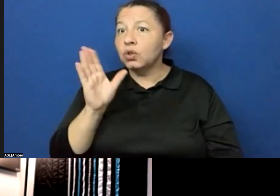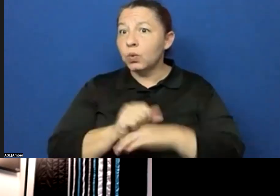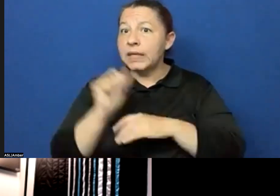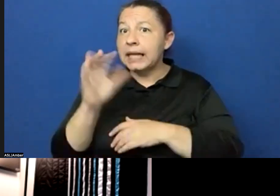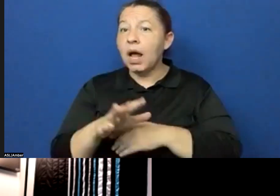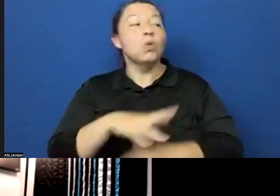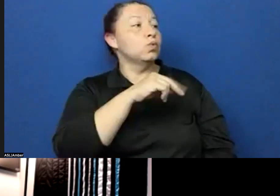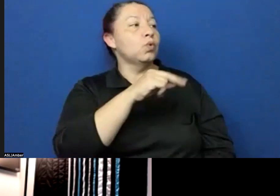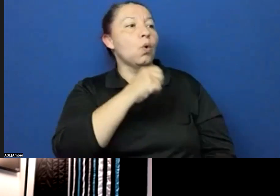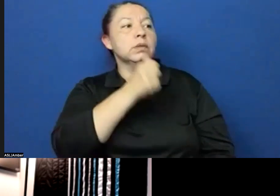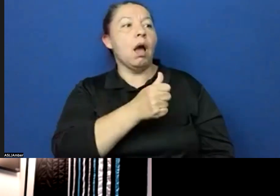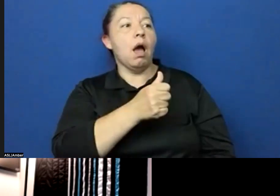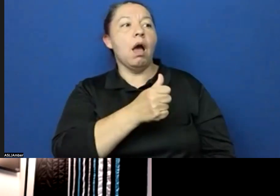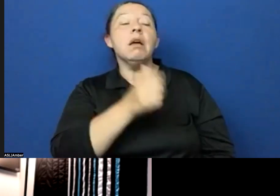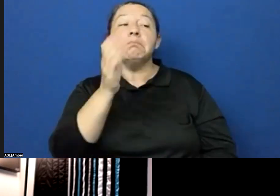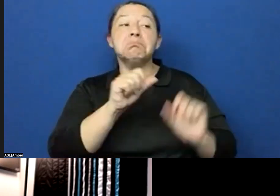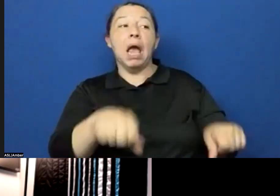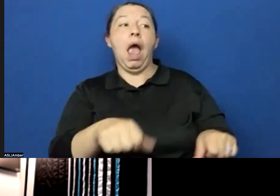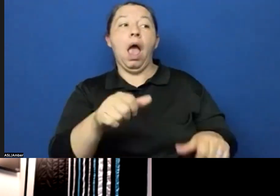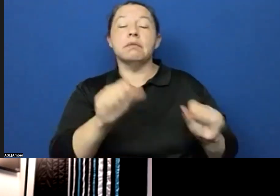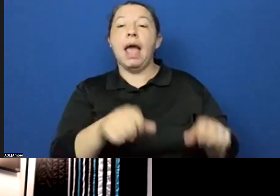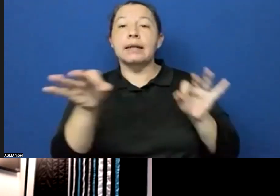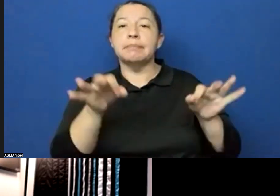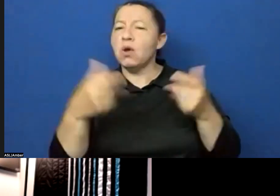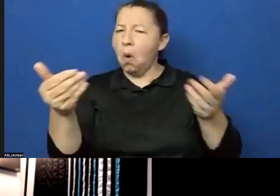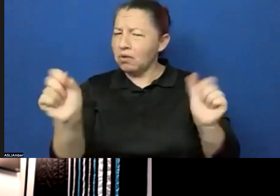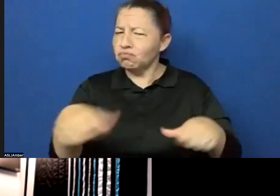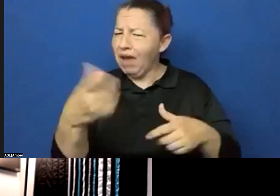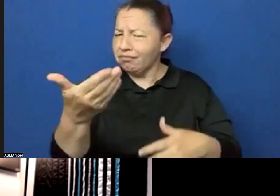didn't, but I can. So go ahead, you can.